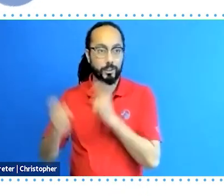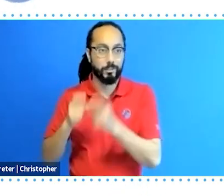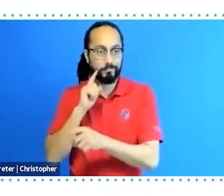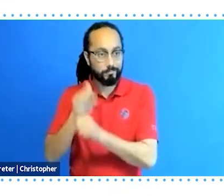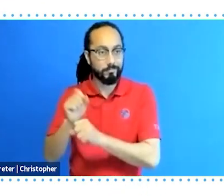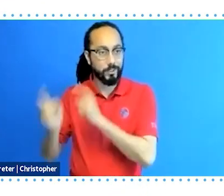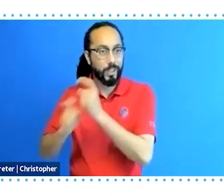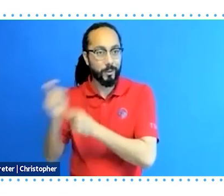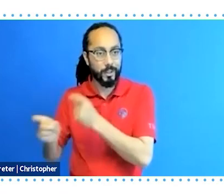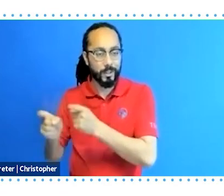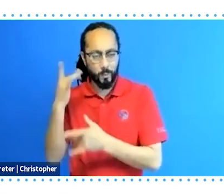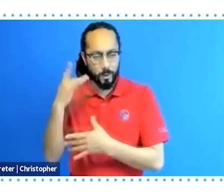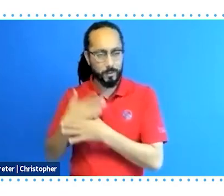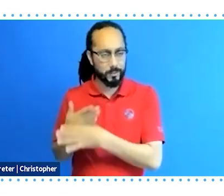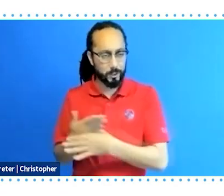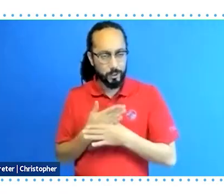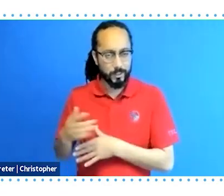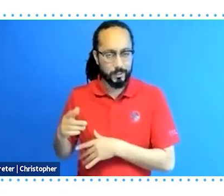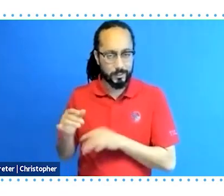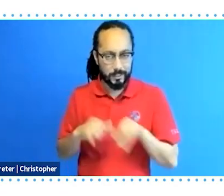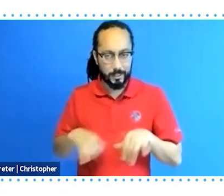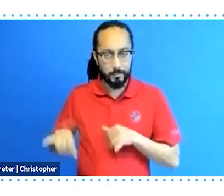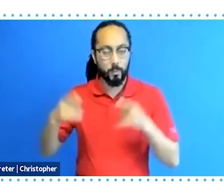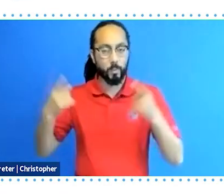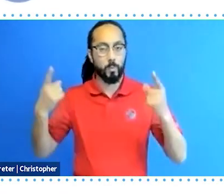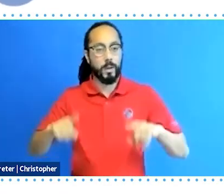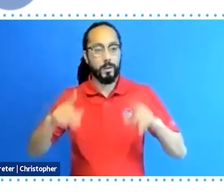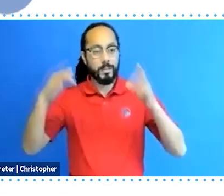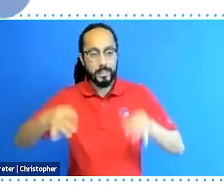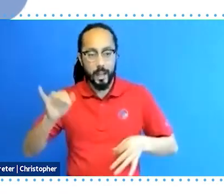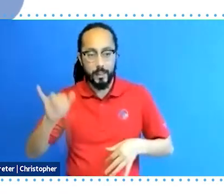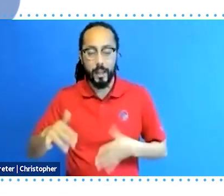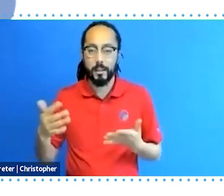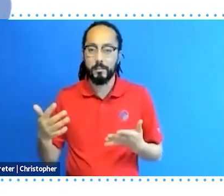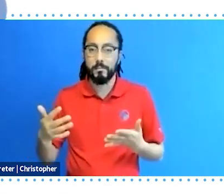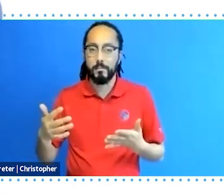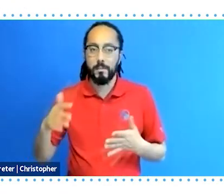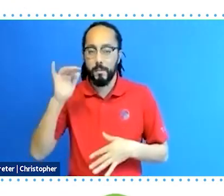charities? When did we decide that? Where was that referendum held?